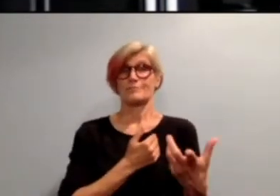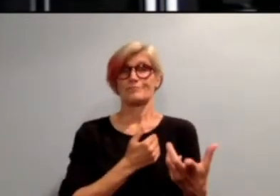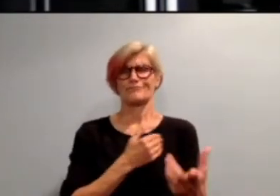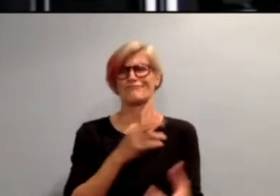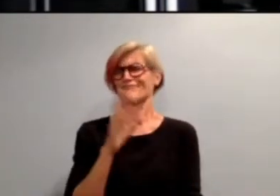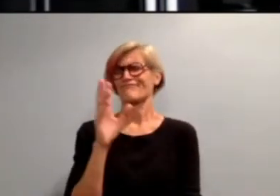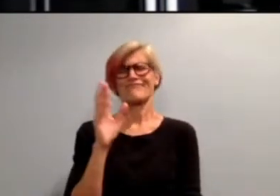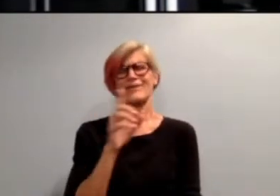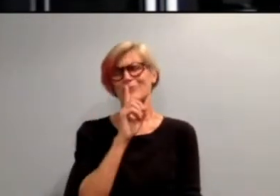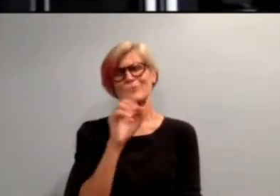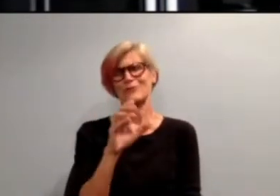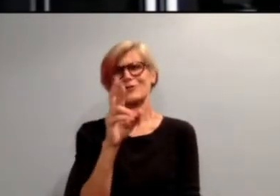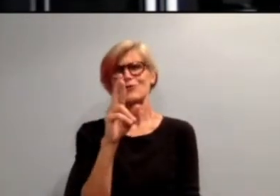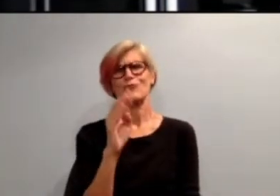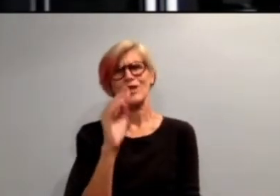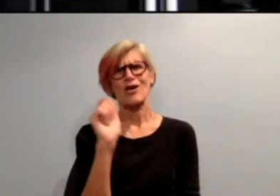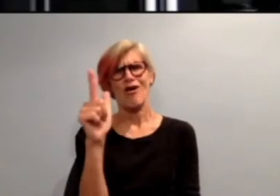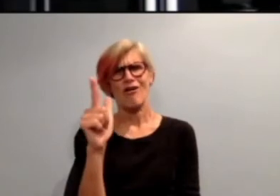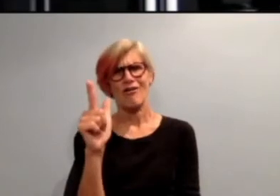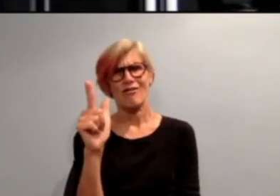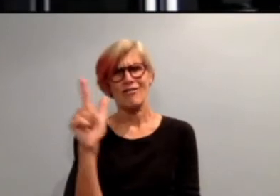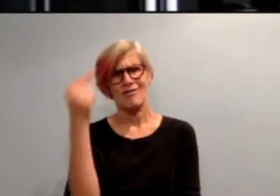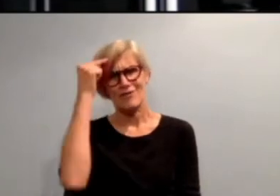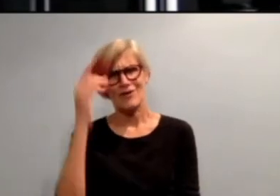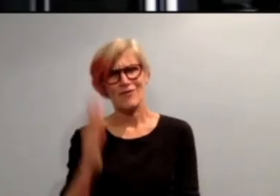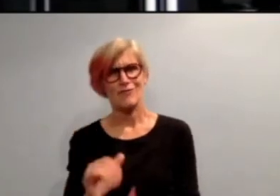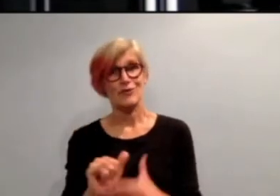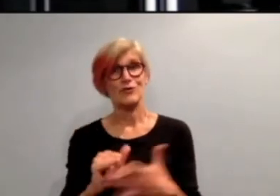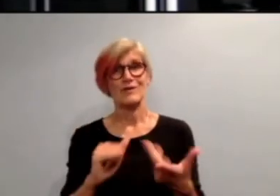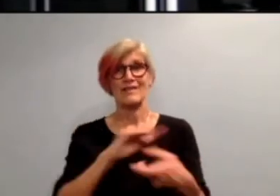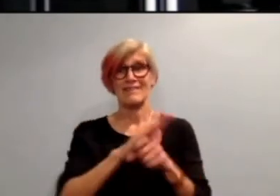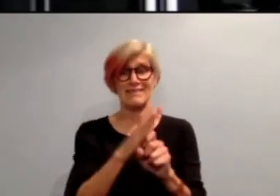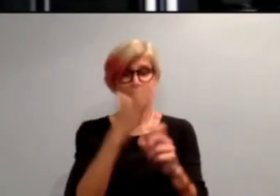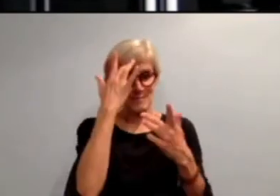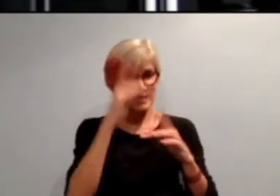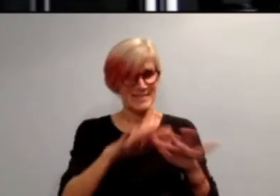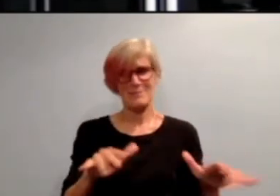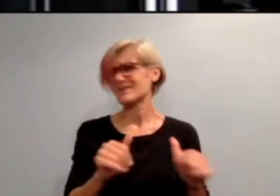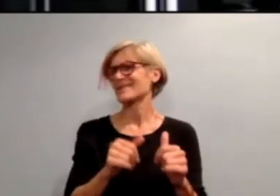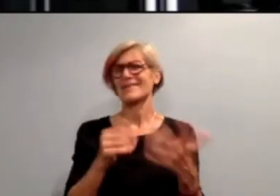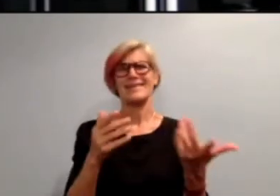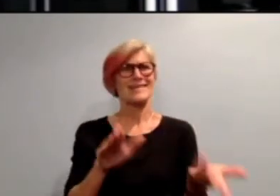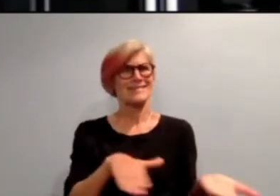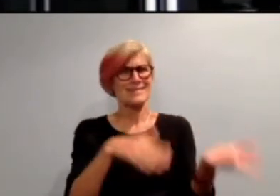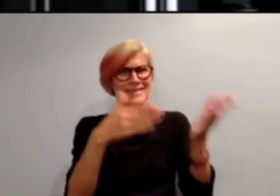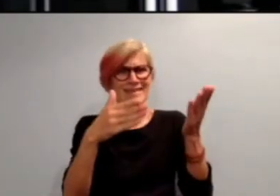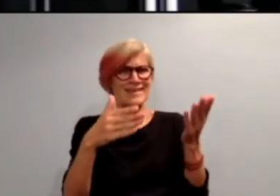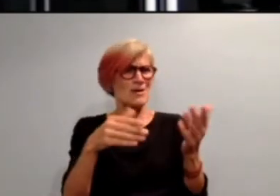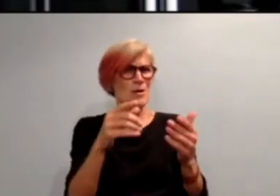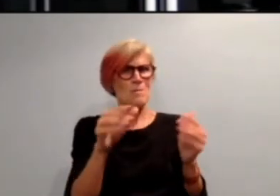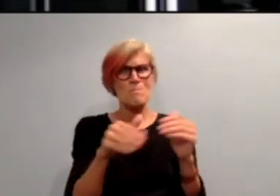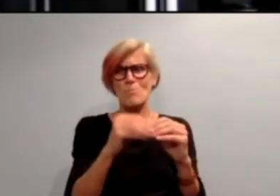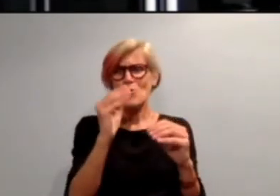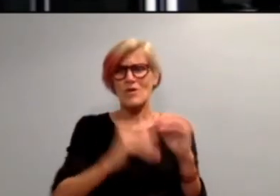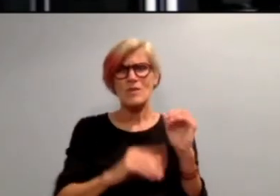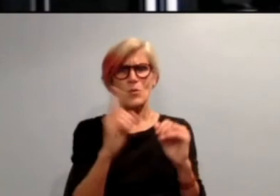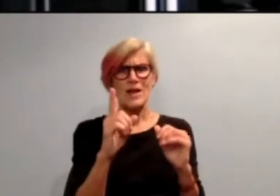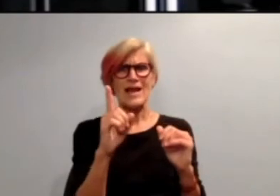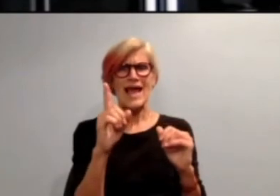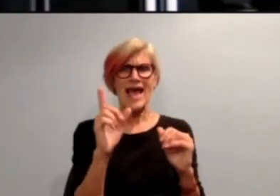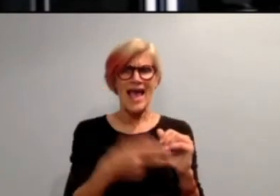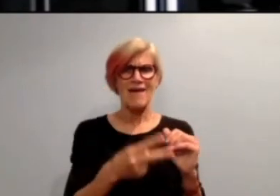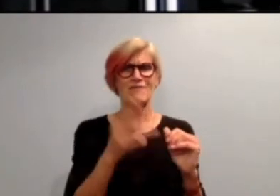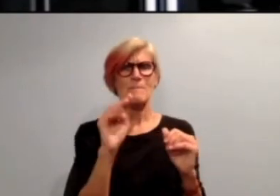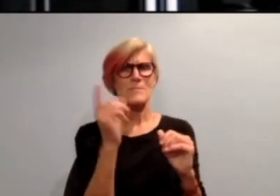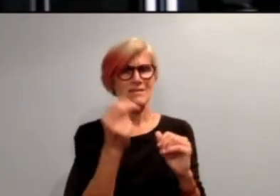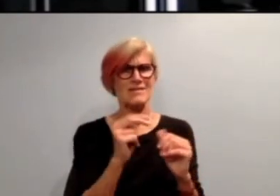effort. The pandemic has claimed the lives of more than 500,000 Americans and more than 60,000